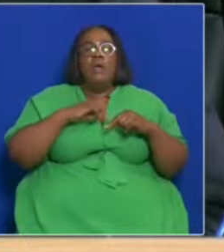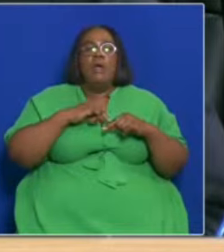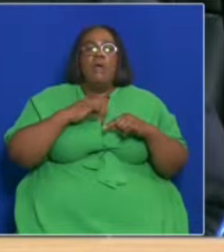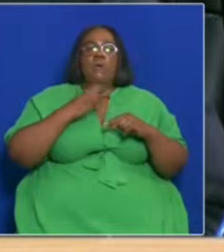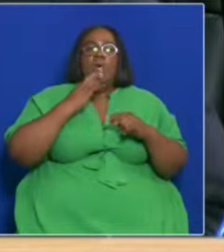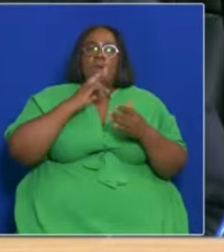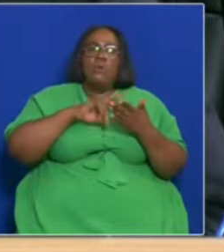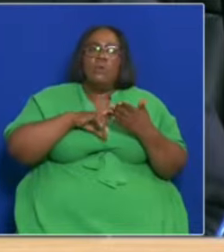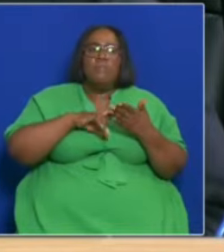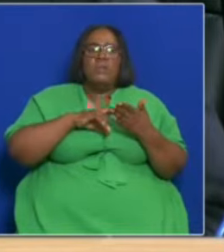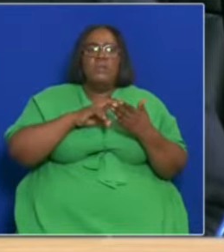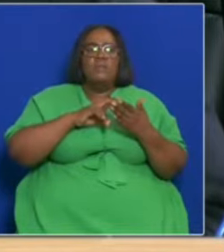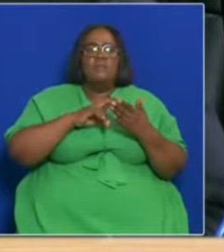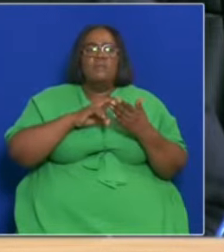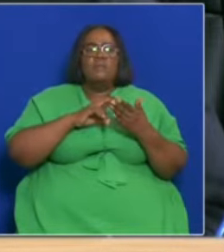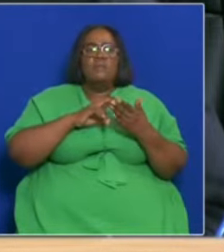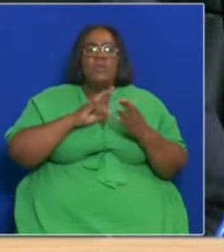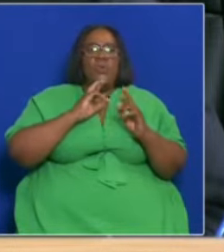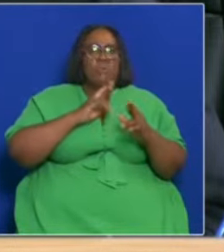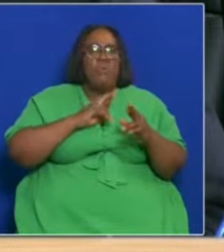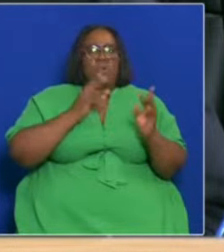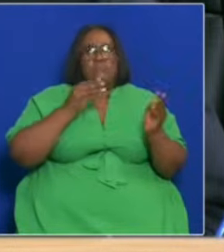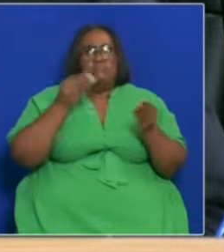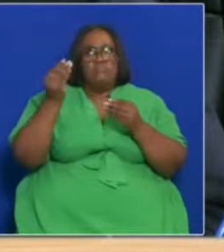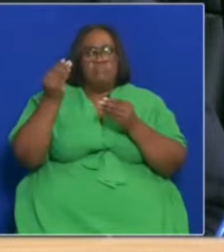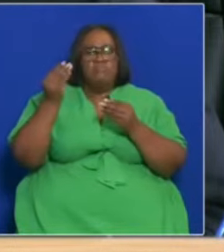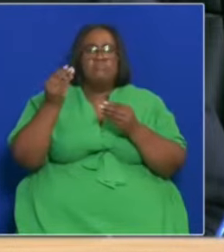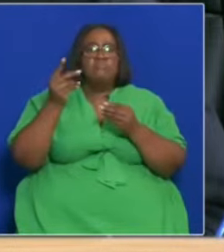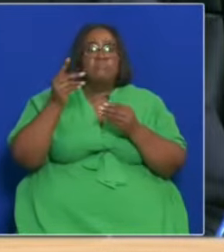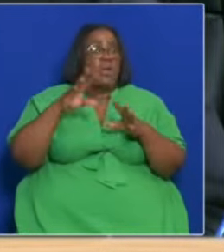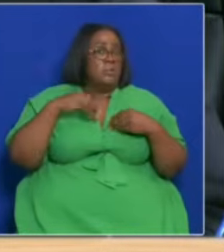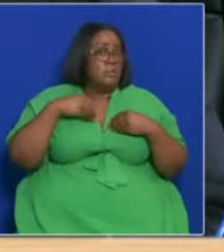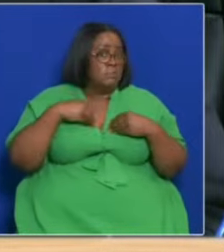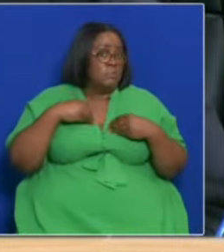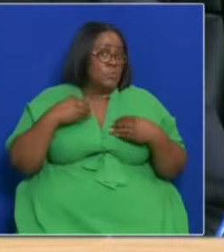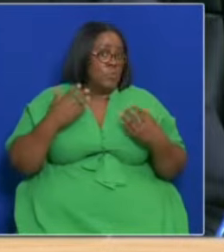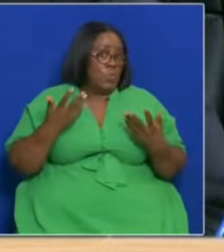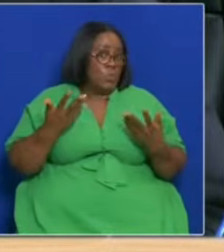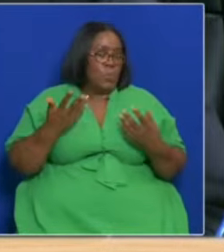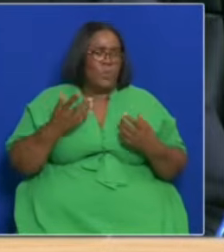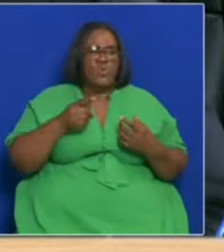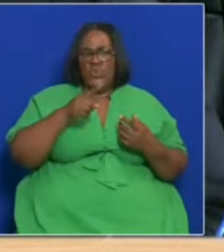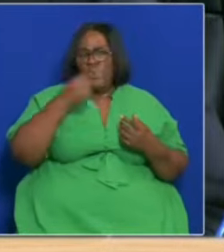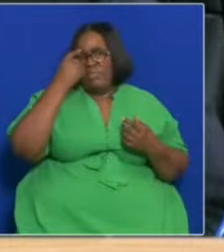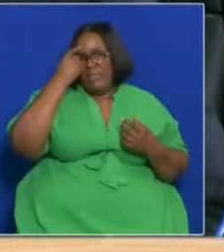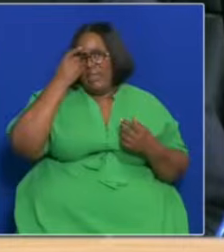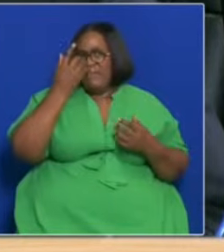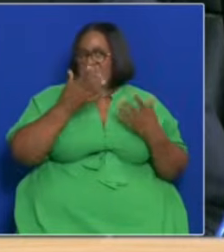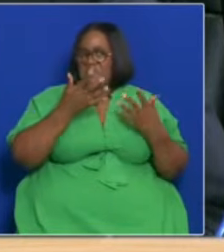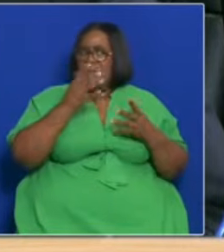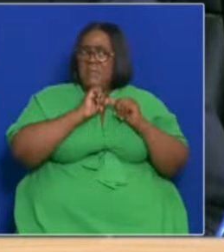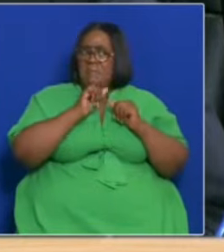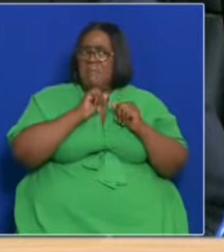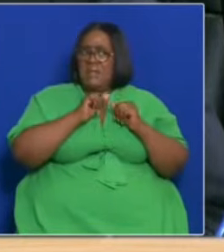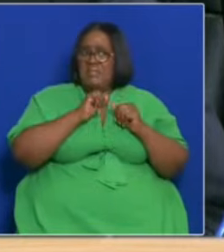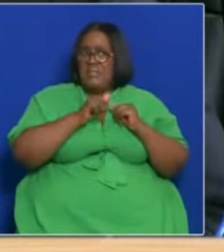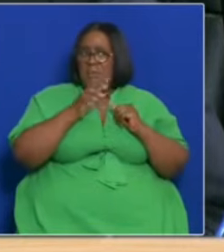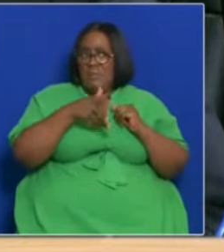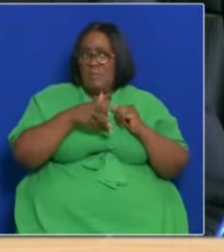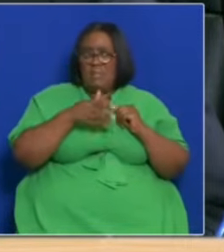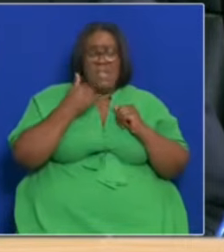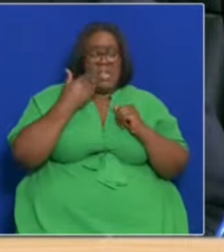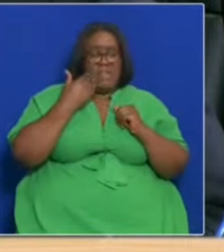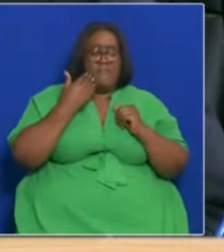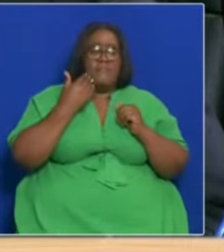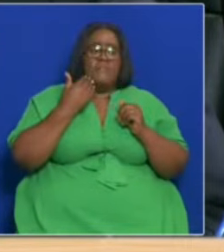better if the processes would actually get legal force